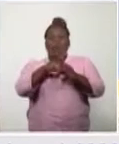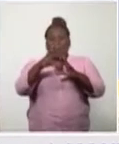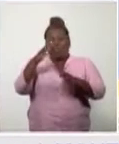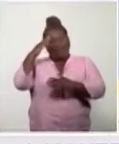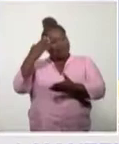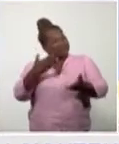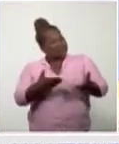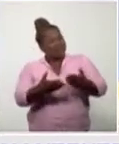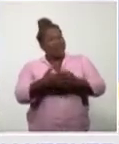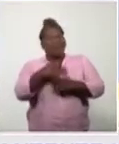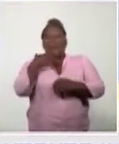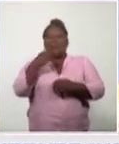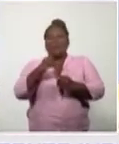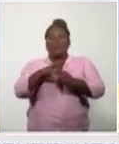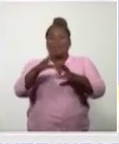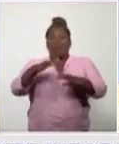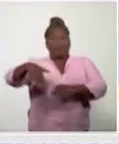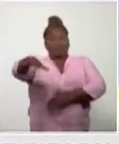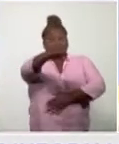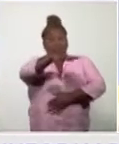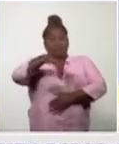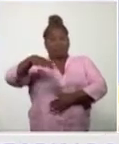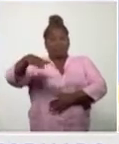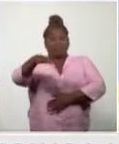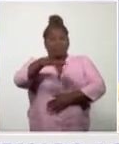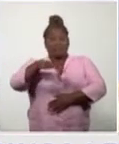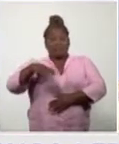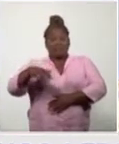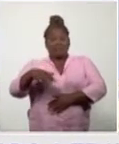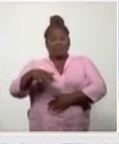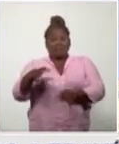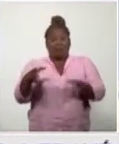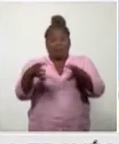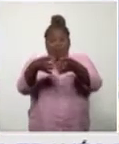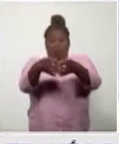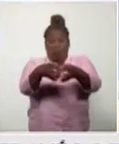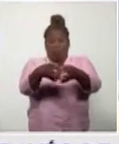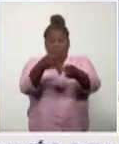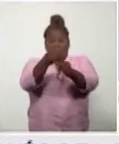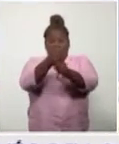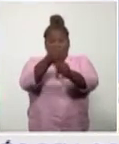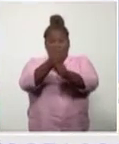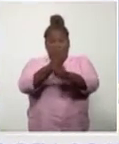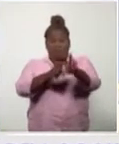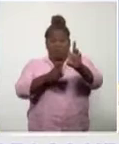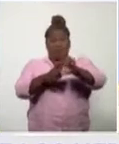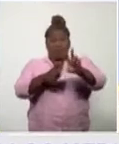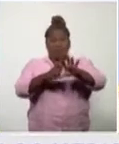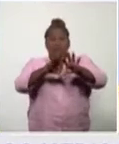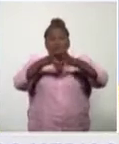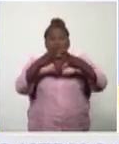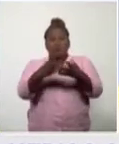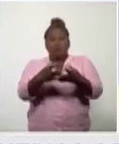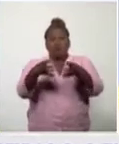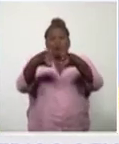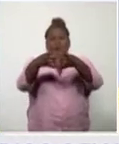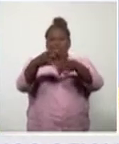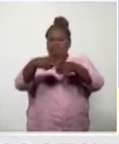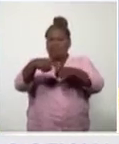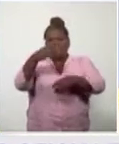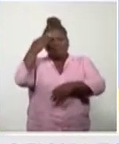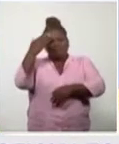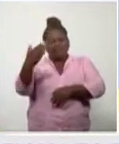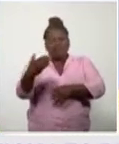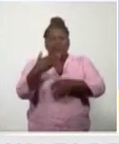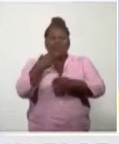good morning to you, to the audience that tunes in every morning to Abdiel and the rest of the team that makes this